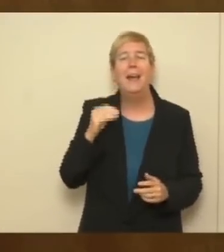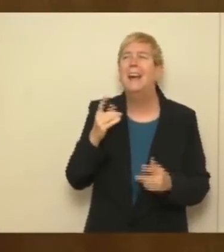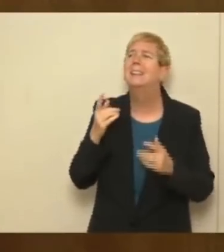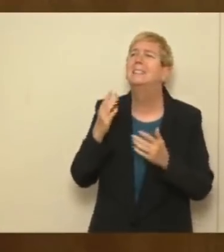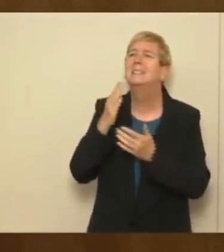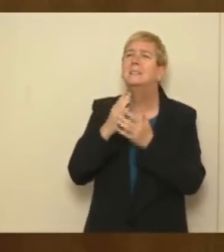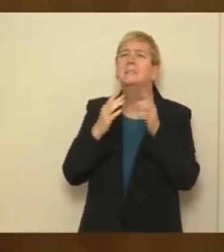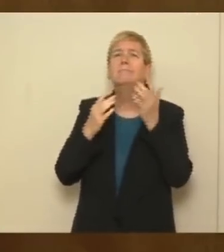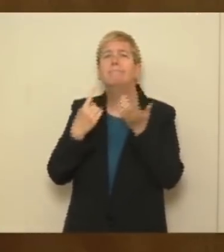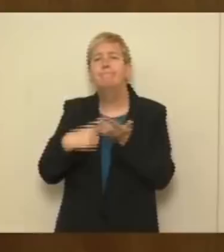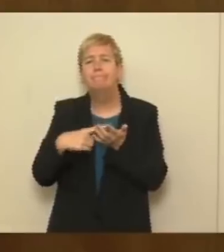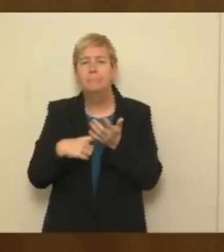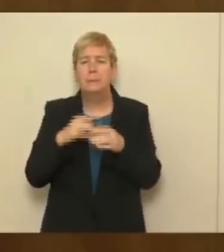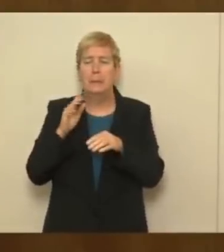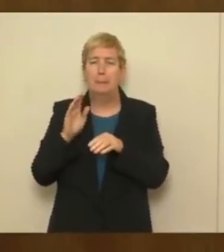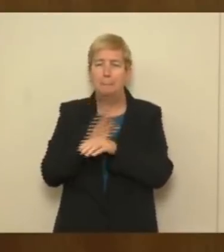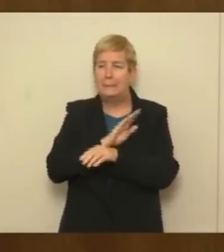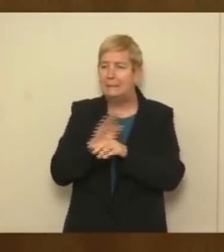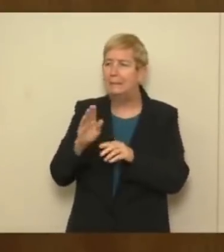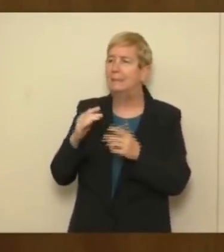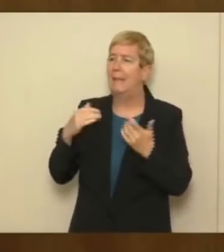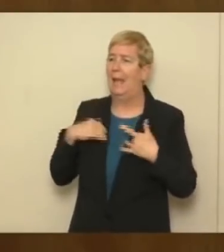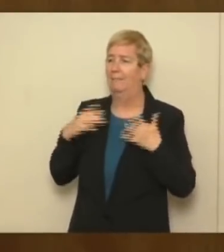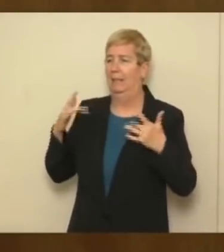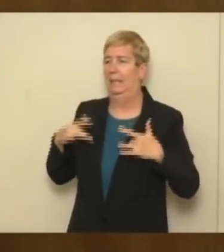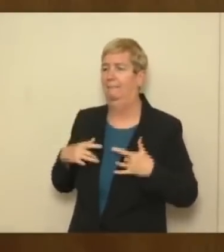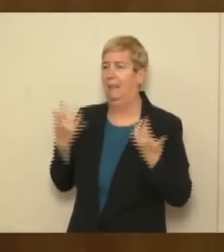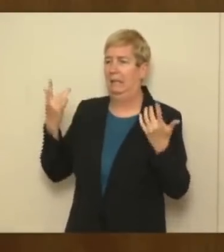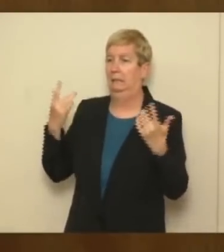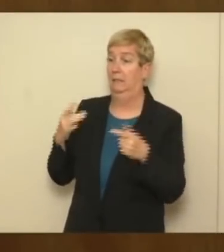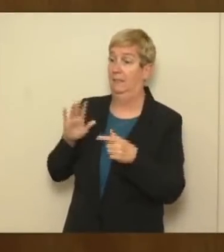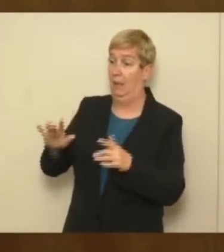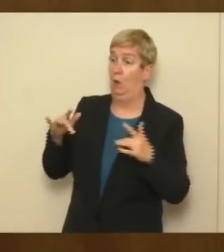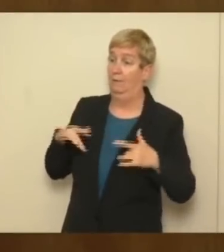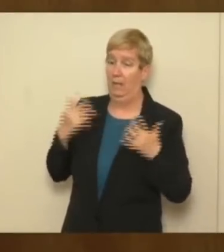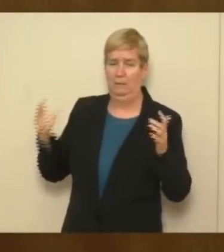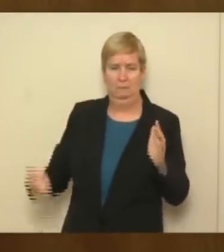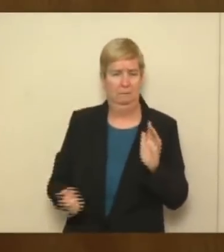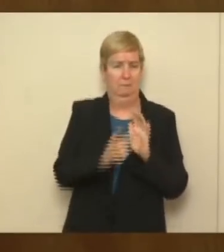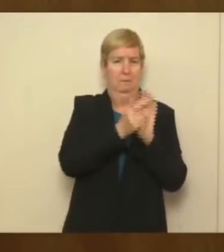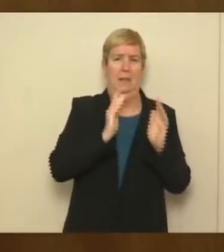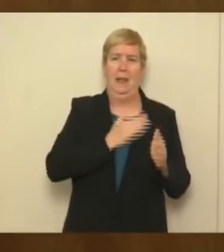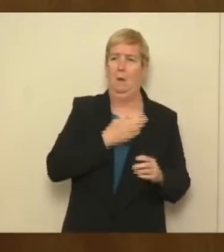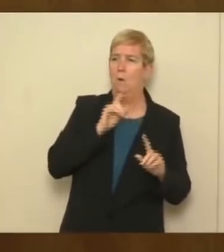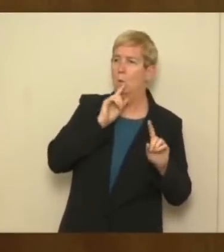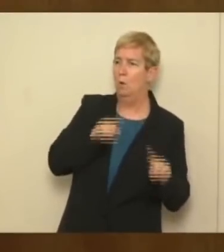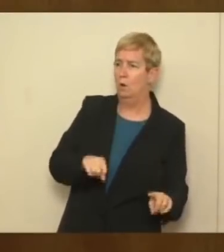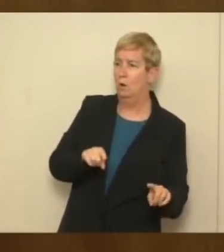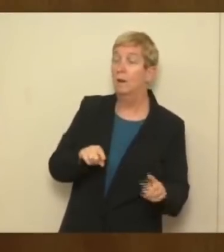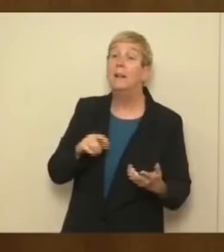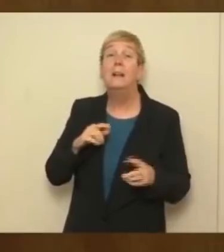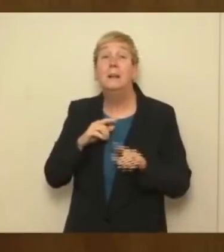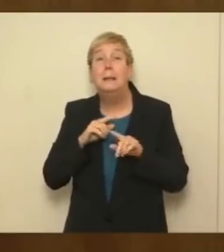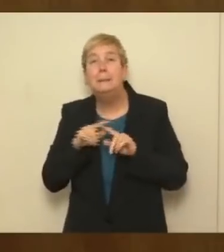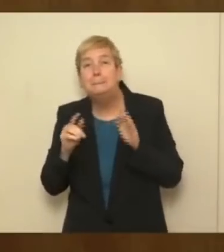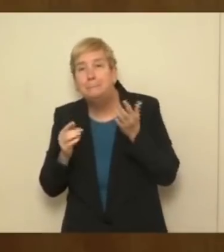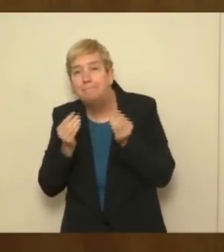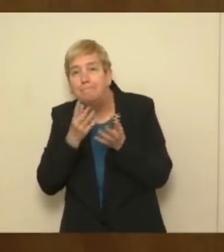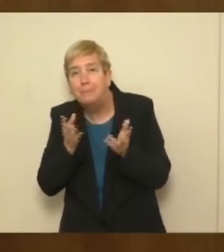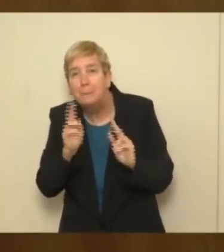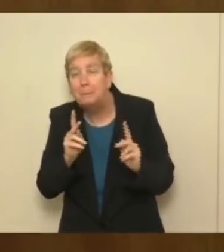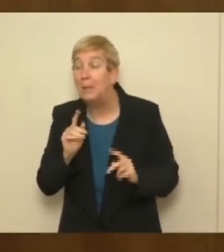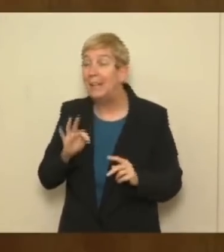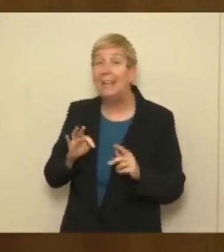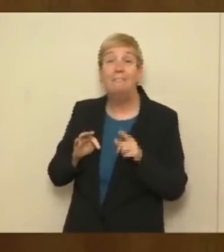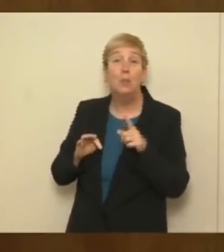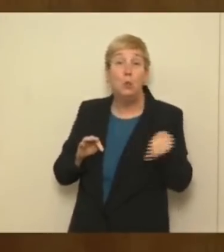operating events outside of the public health order. They wouldn't do that if people didn't go. And I would really encourage people,